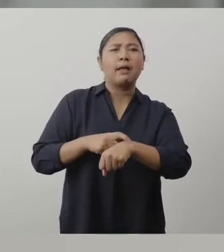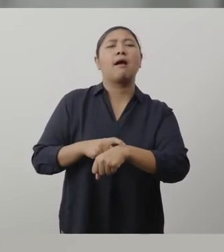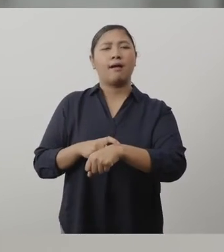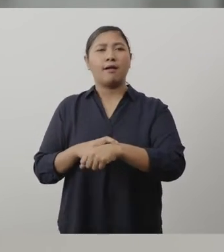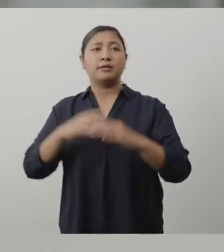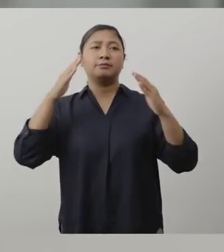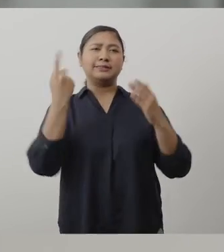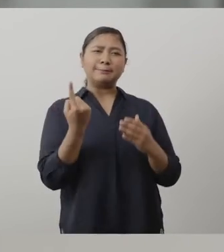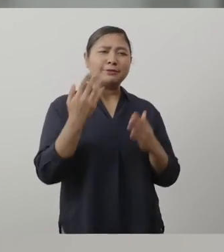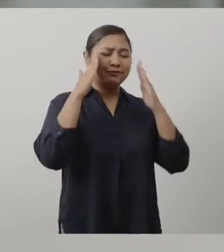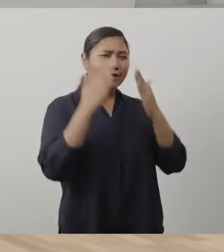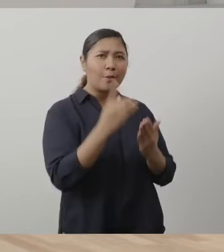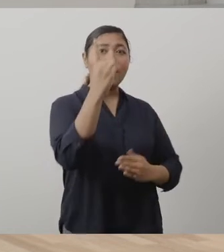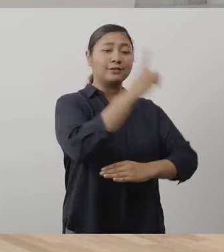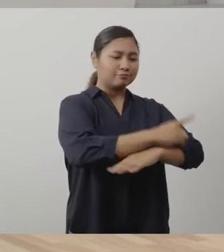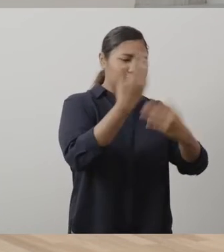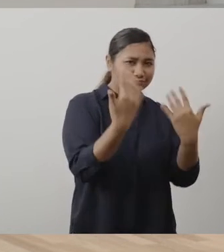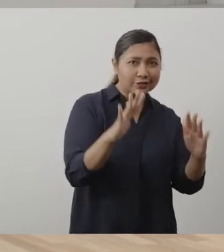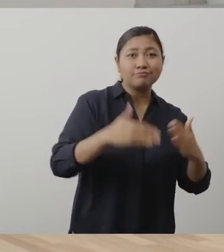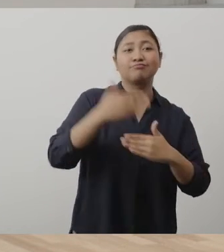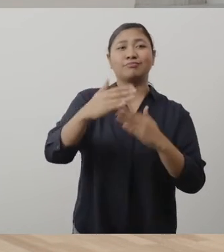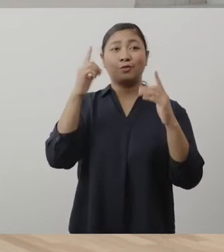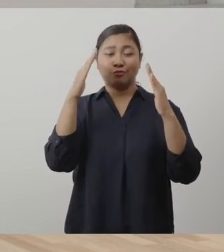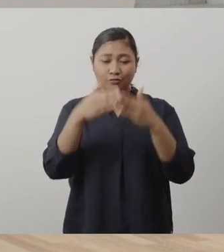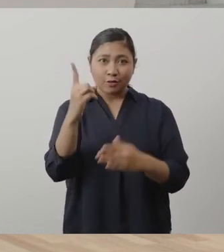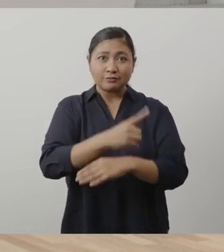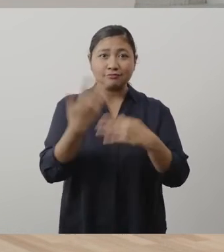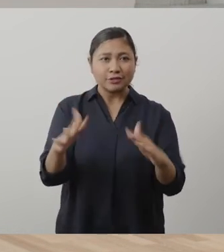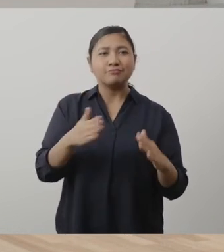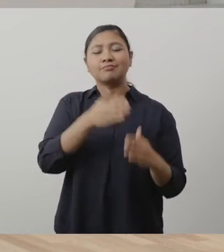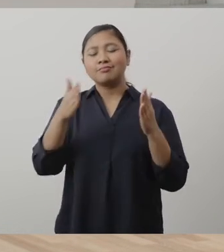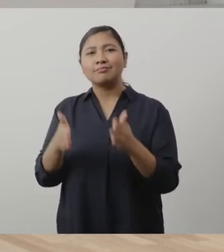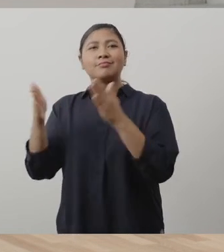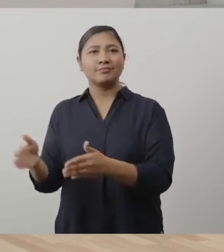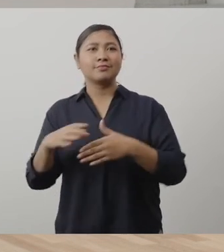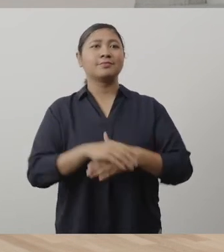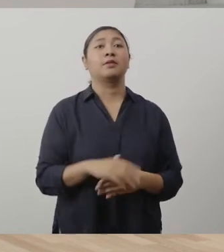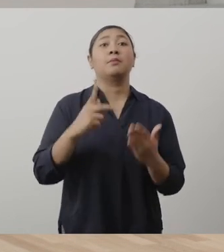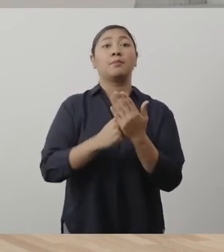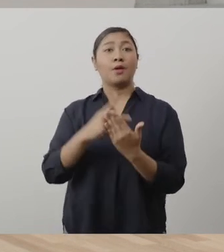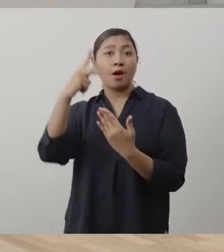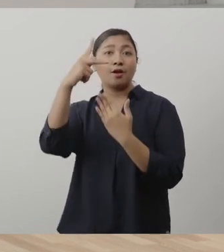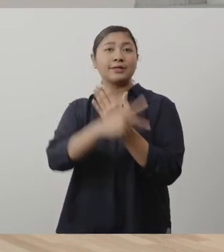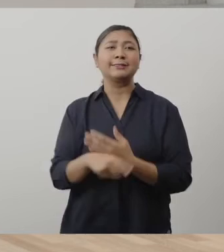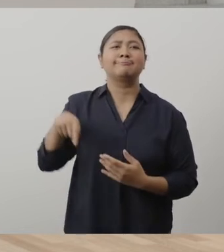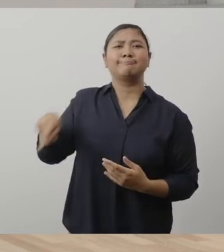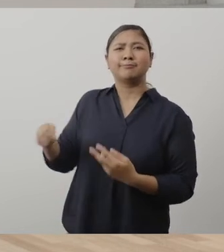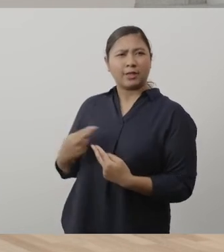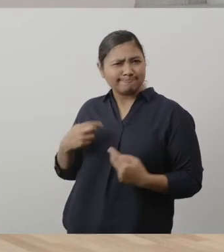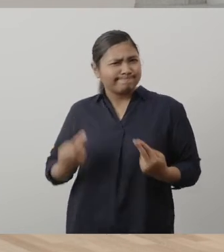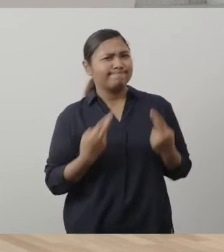that I need on a day-to-day. I recommend the Slow Art Plus program to my family and friends, really because it gets